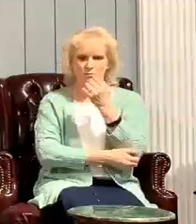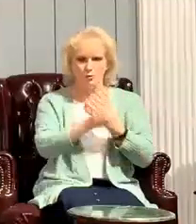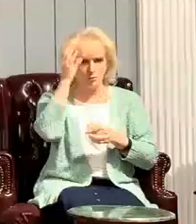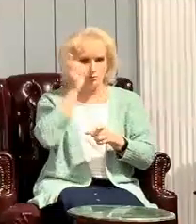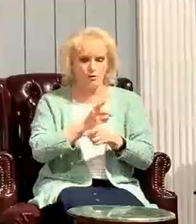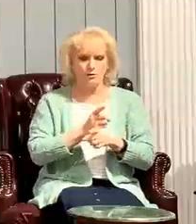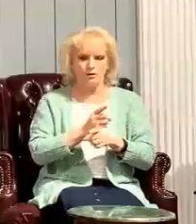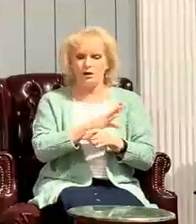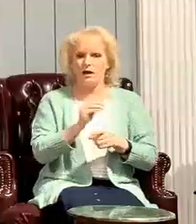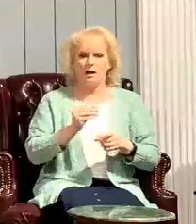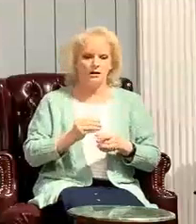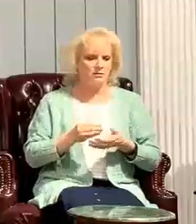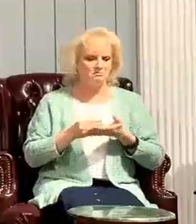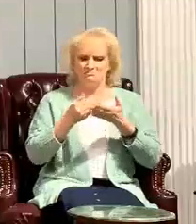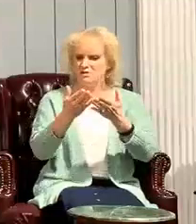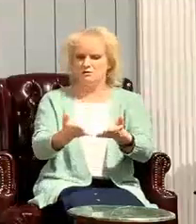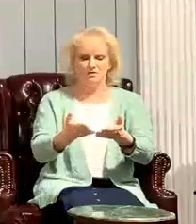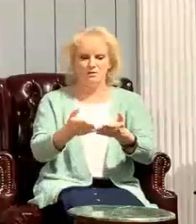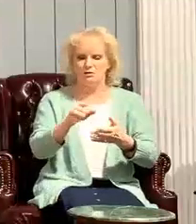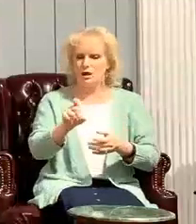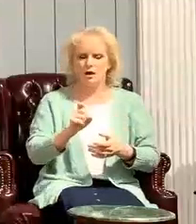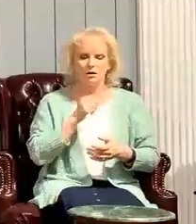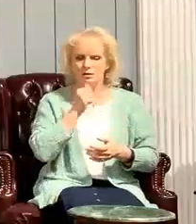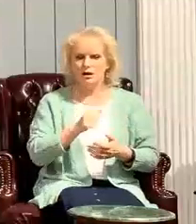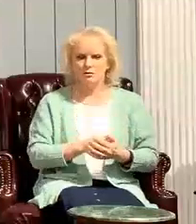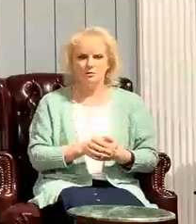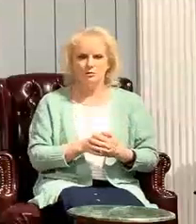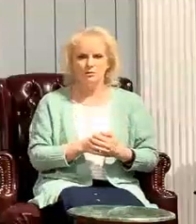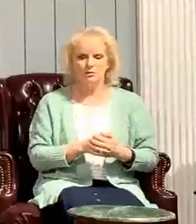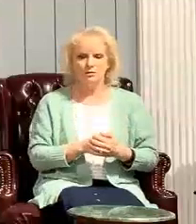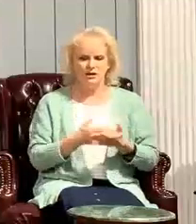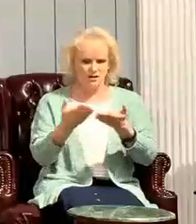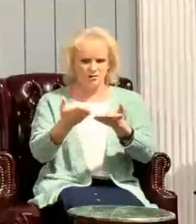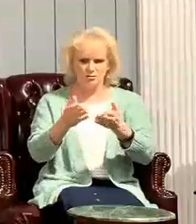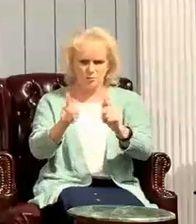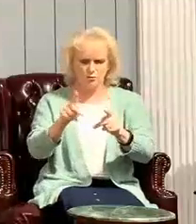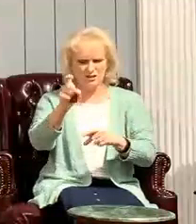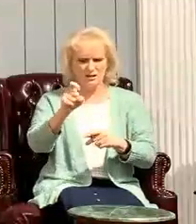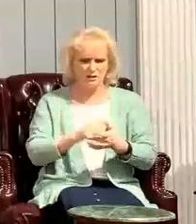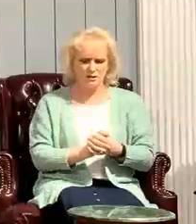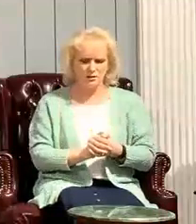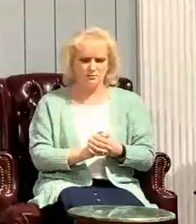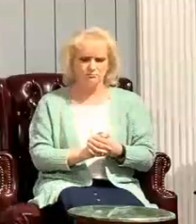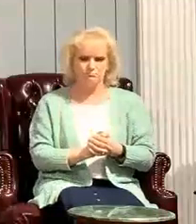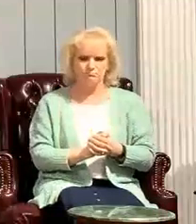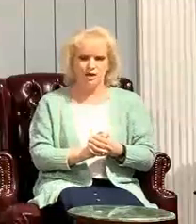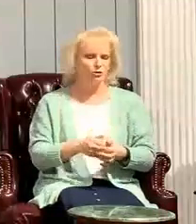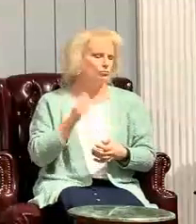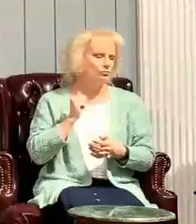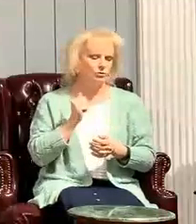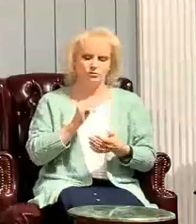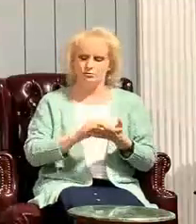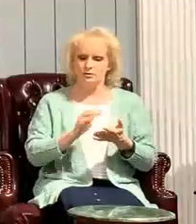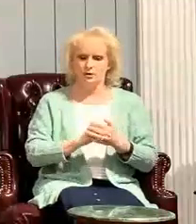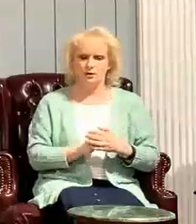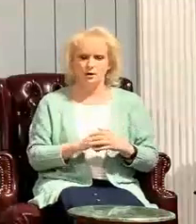not. There's someone who's in need, and you refuse to help. How many of you have ever felt like you couldn't